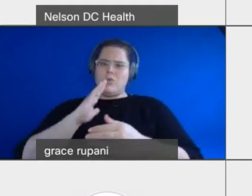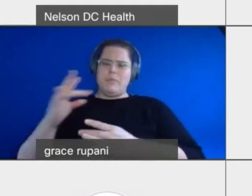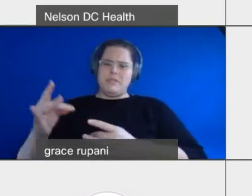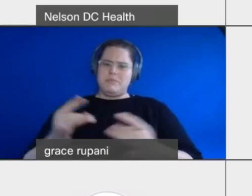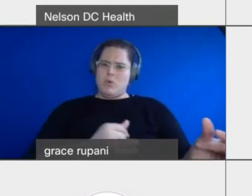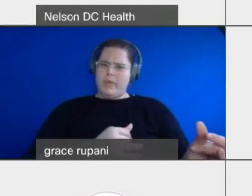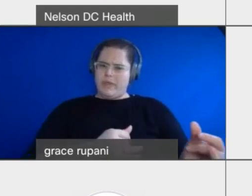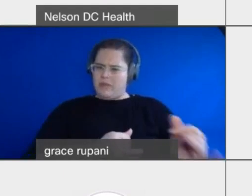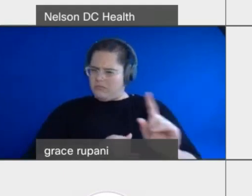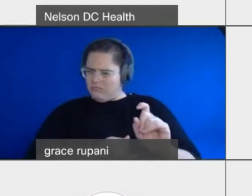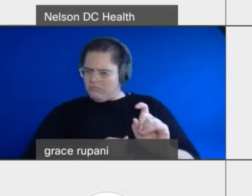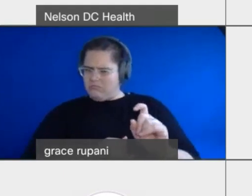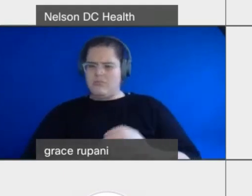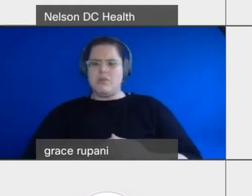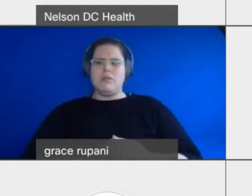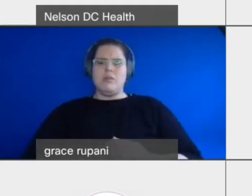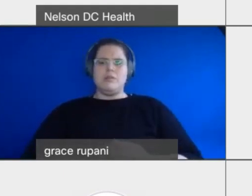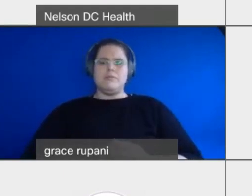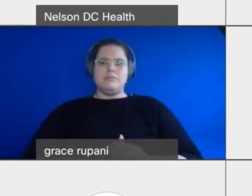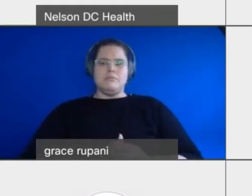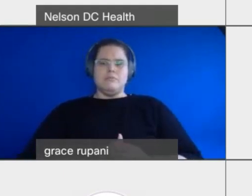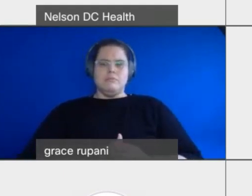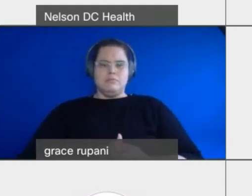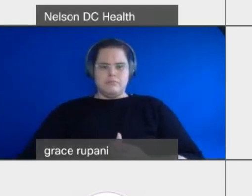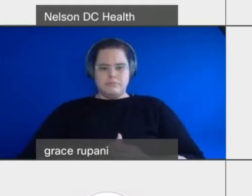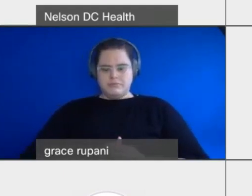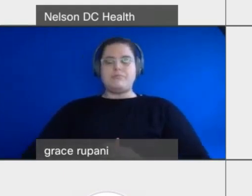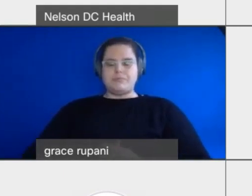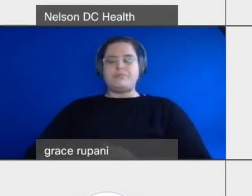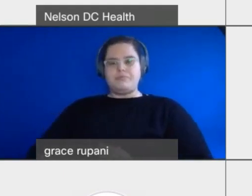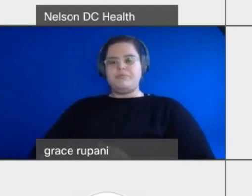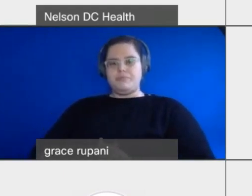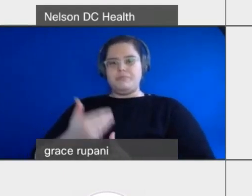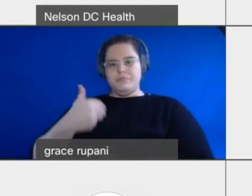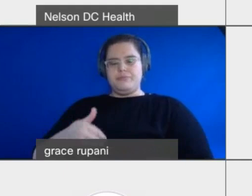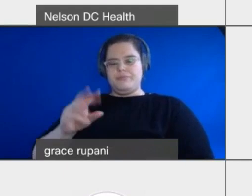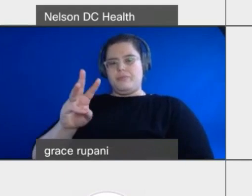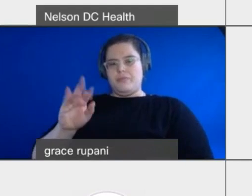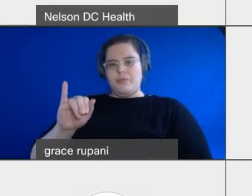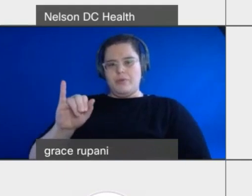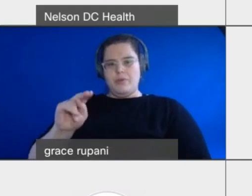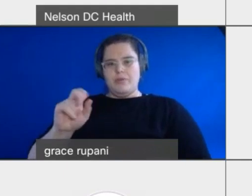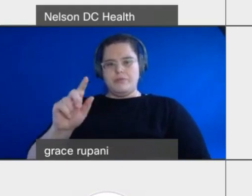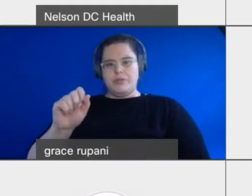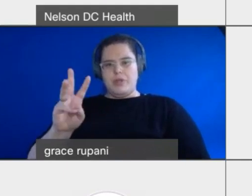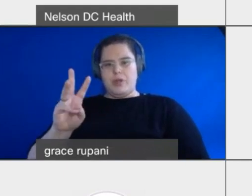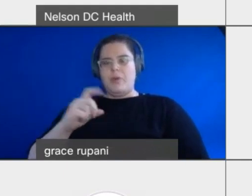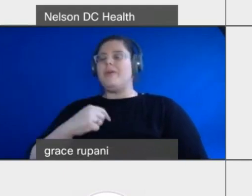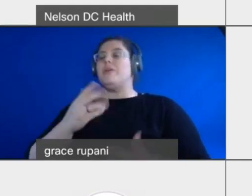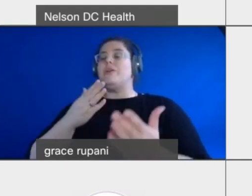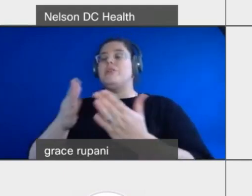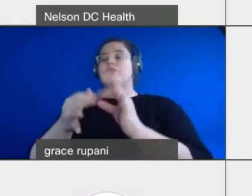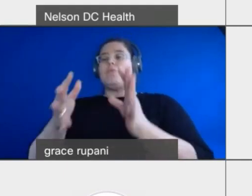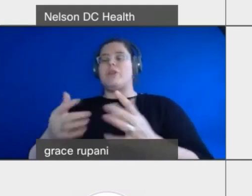Yeah, so as historically, service coordinators are often considered the drivers of just about every aspect